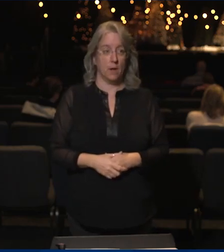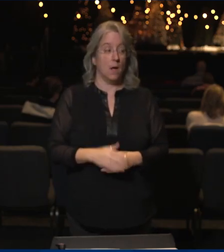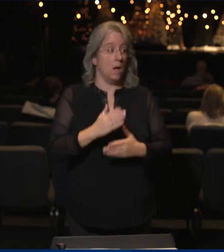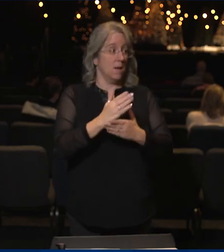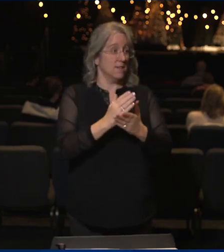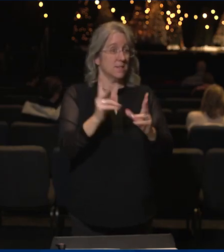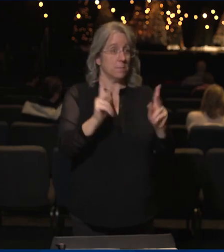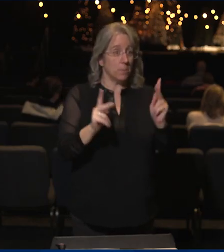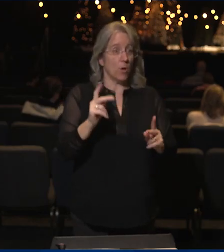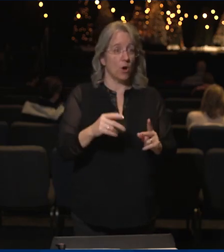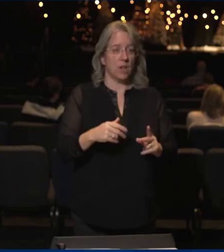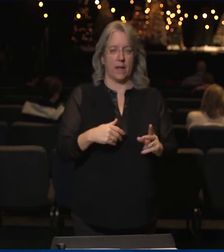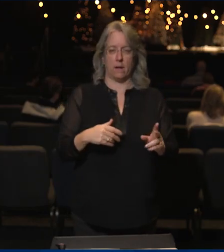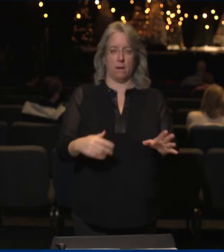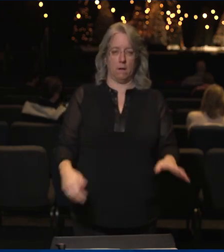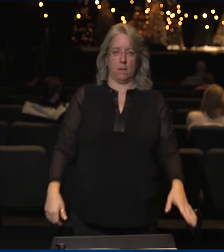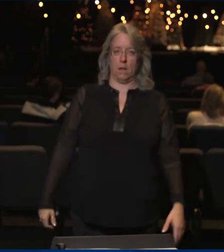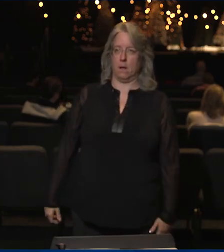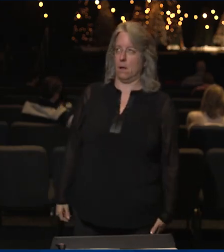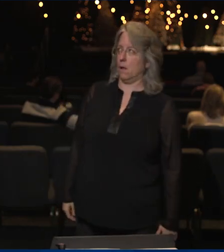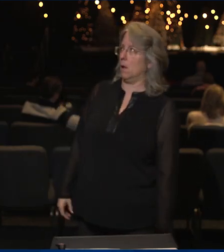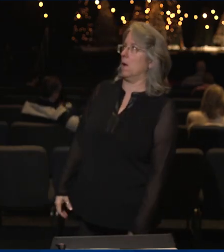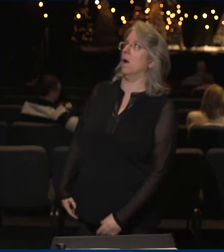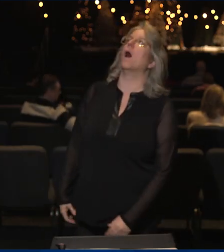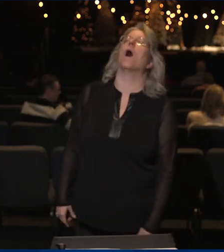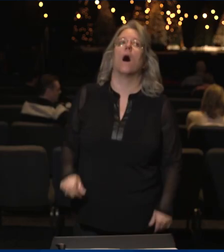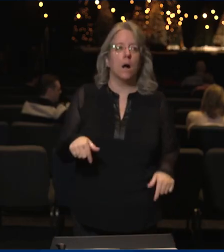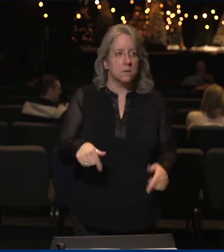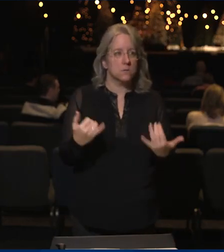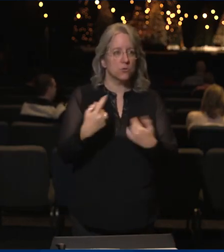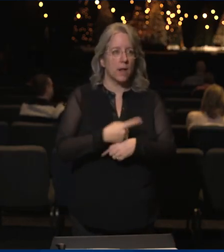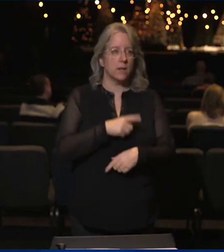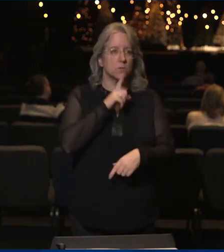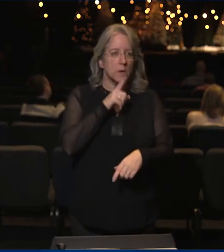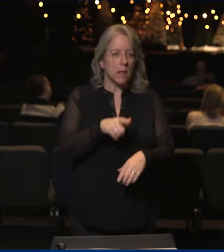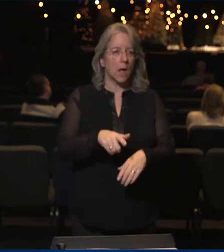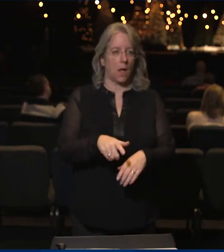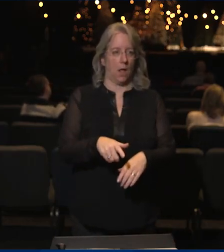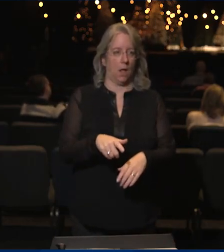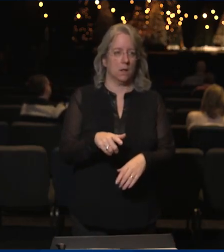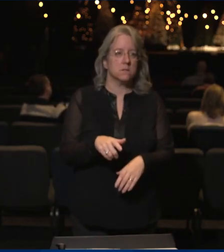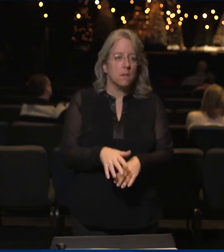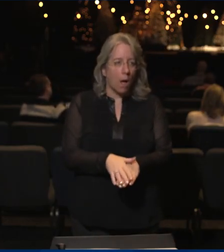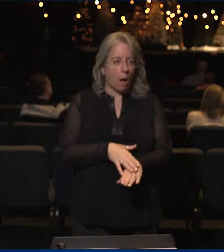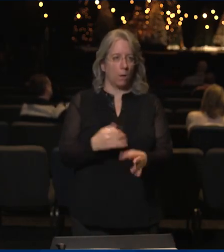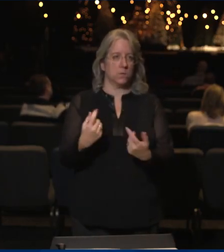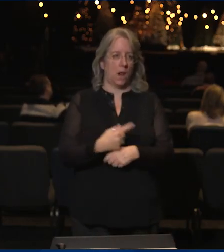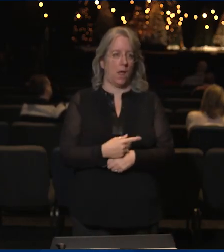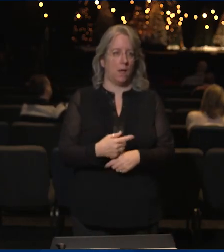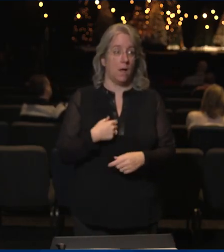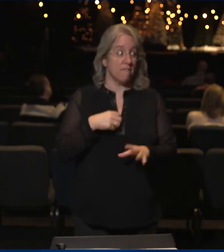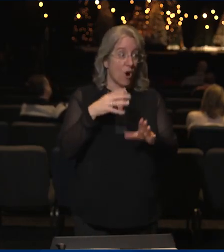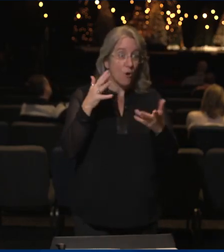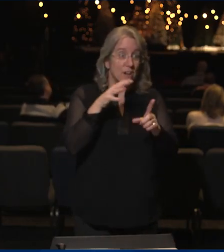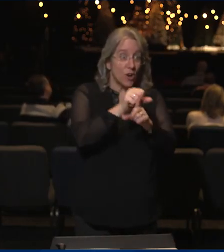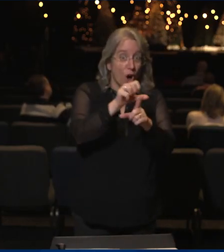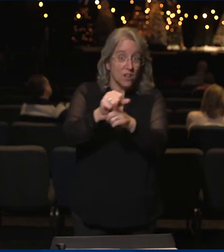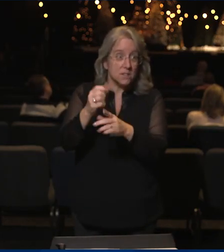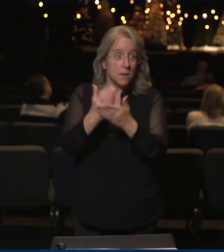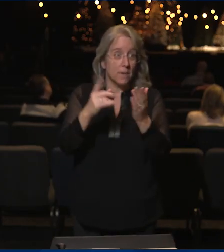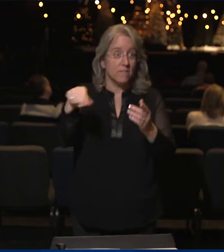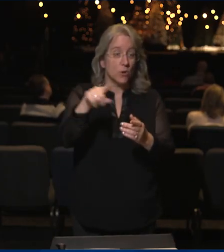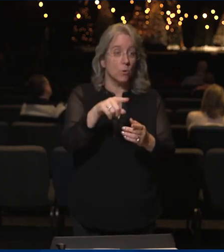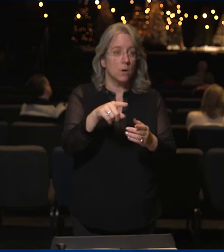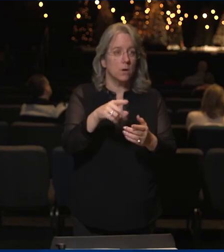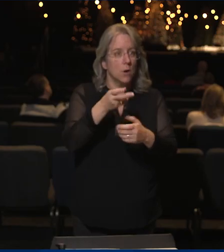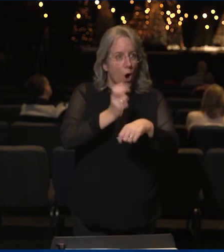and slow. I'm losing track. I'm making my shopping list. Just dial in. And I caught some of you. It's hard to